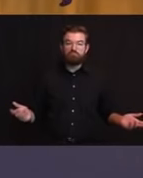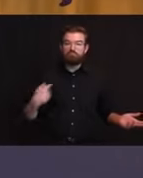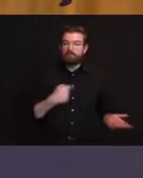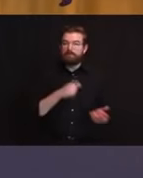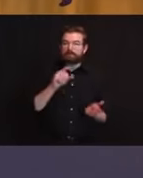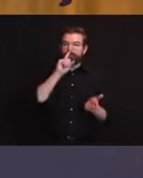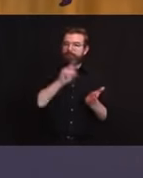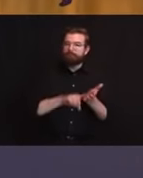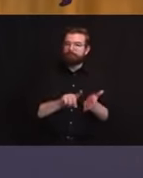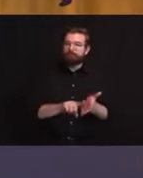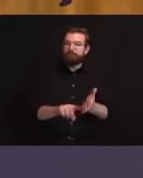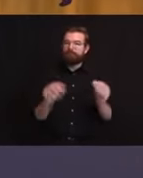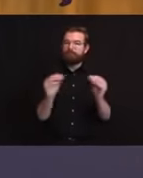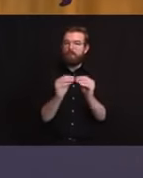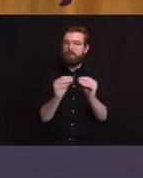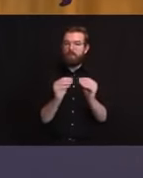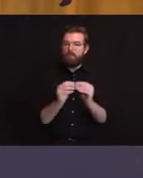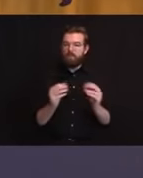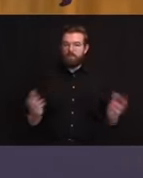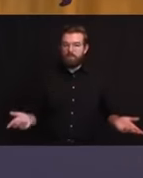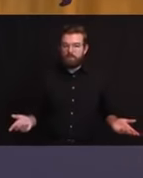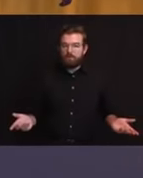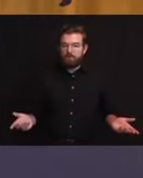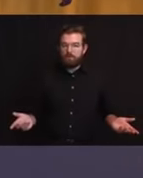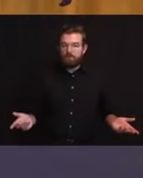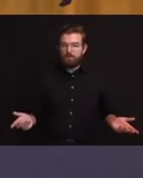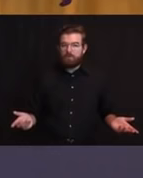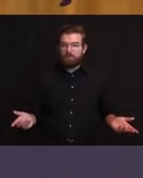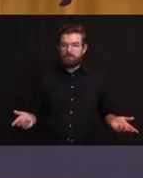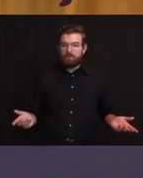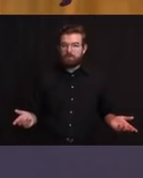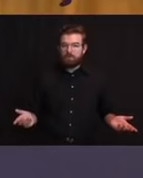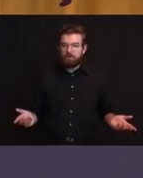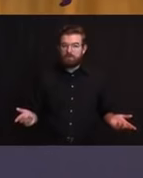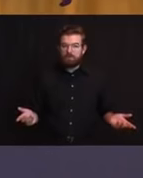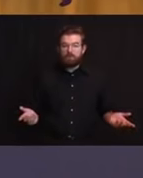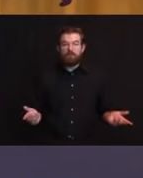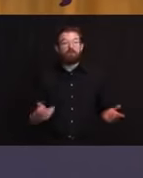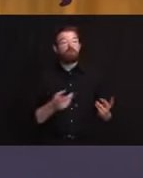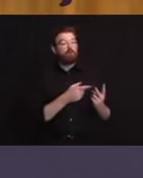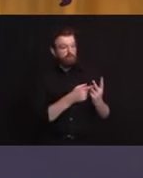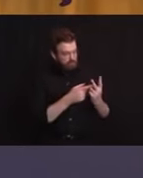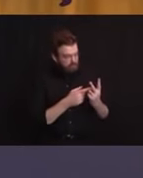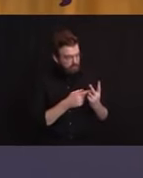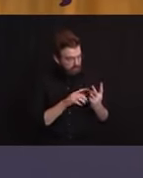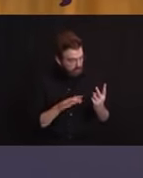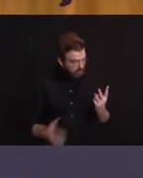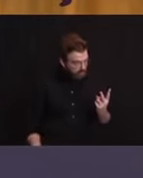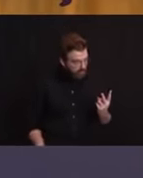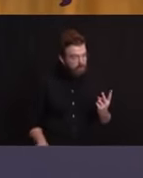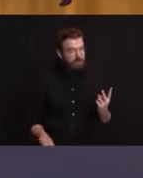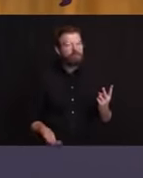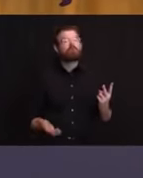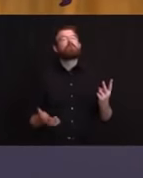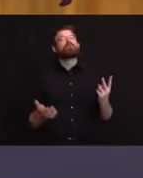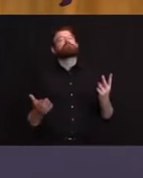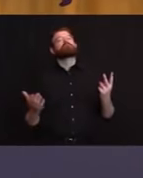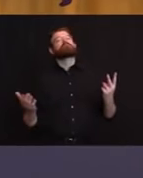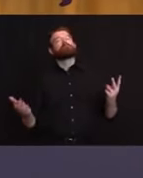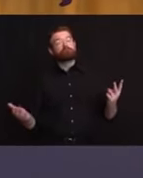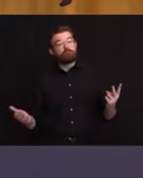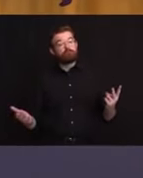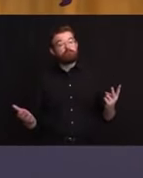What is unspoken in that statistic is the extent to which there is transmission of the